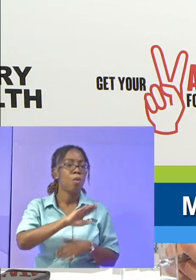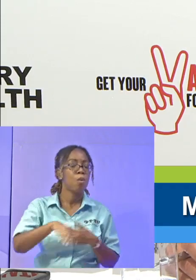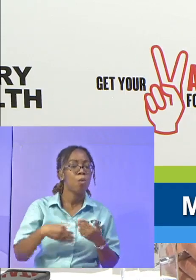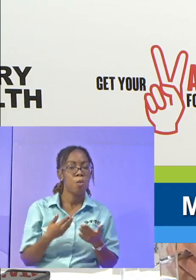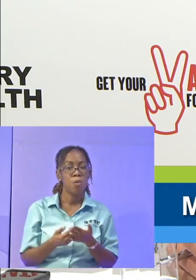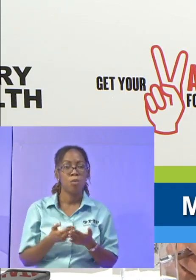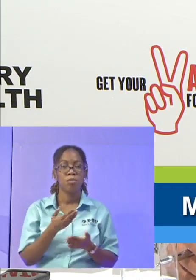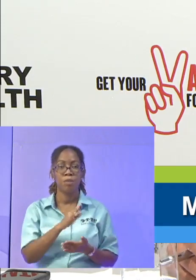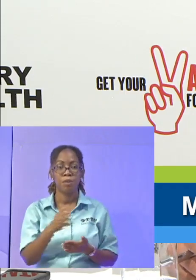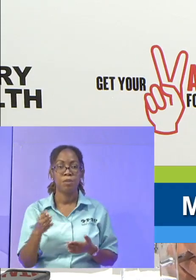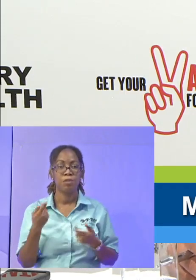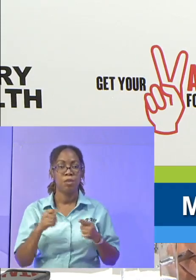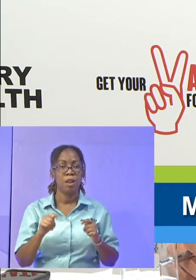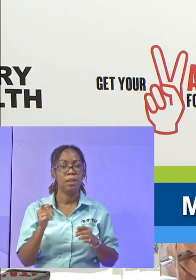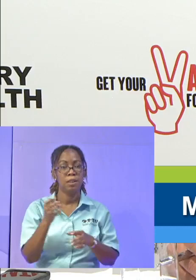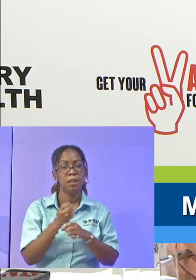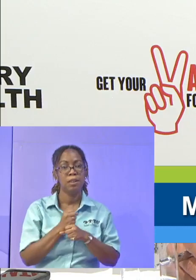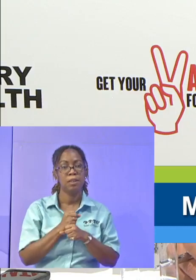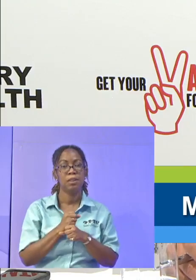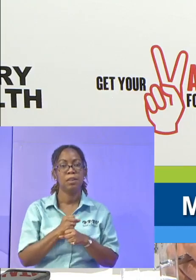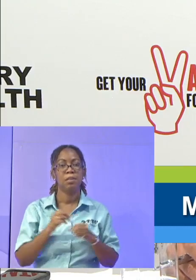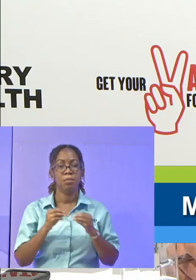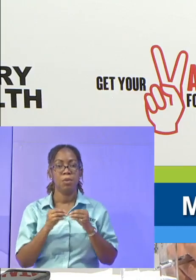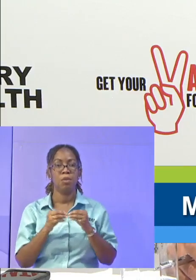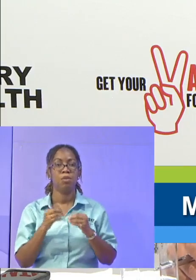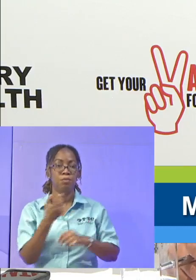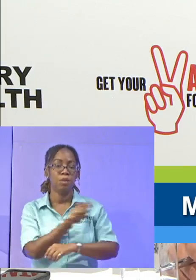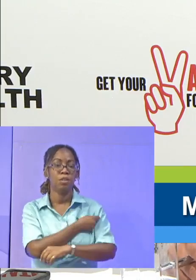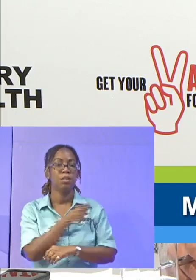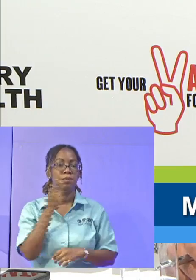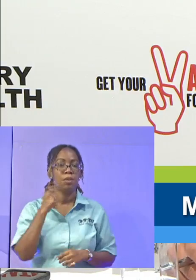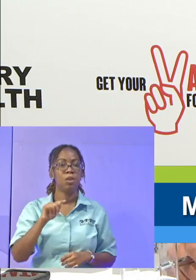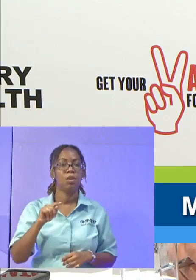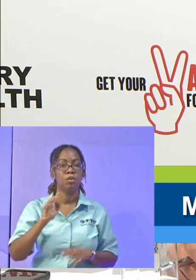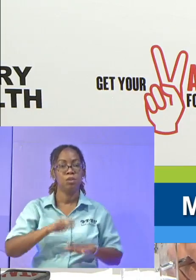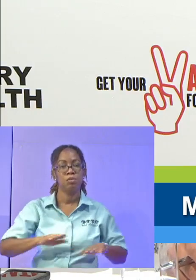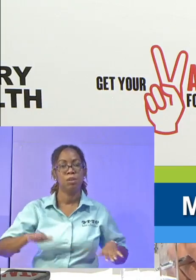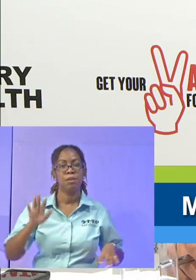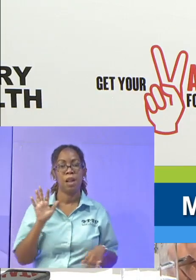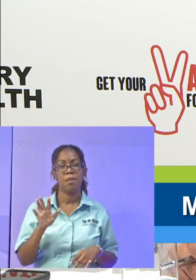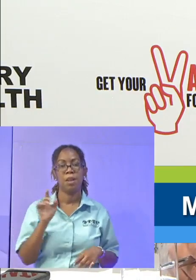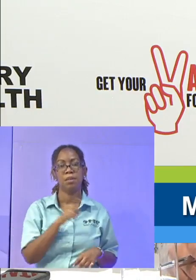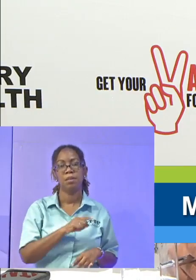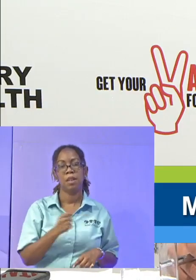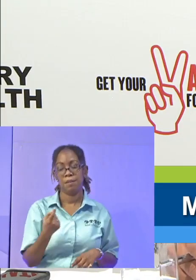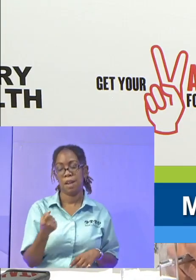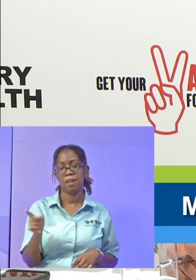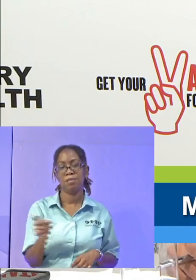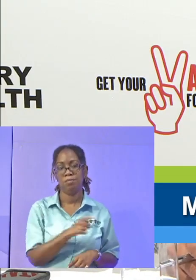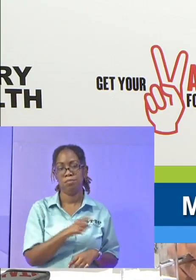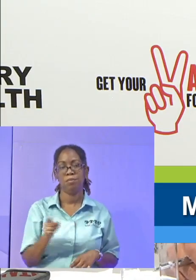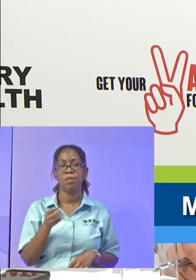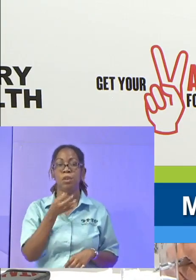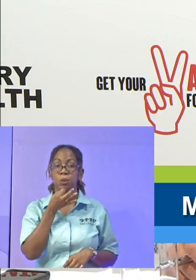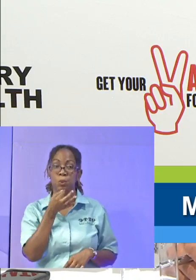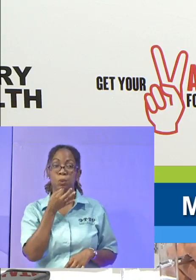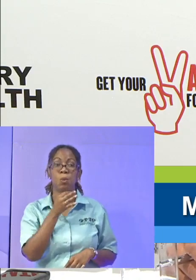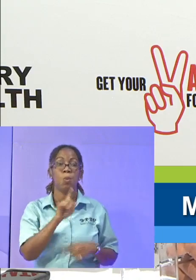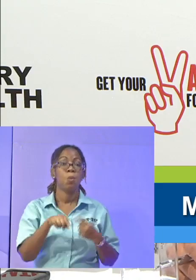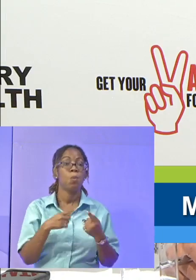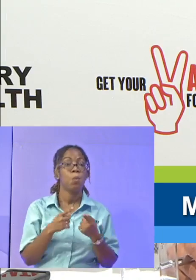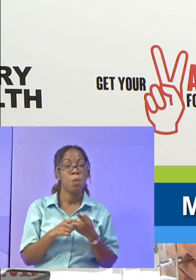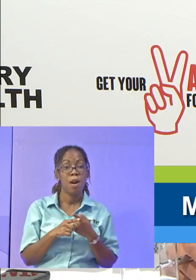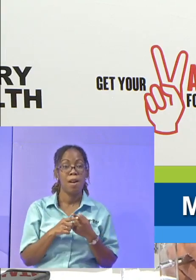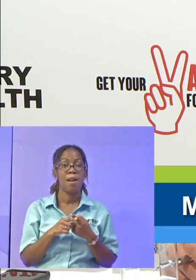procure these vaccines for the 5 to 11. As soon as we have word as to when and